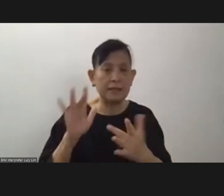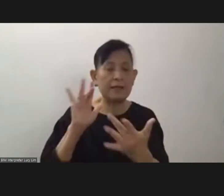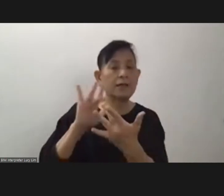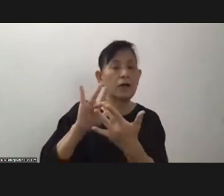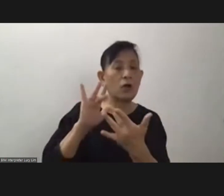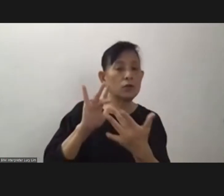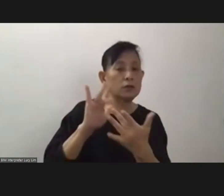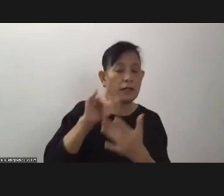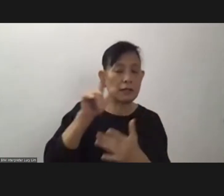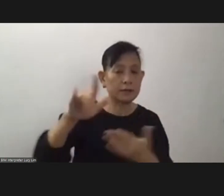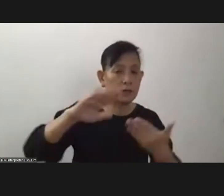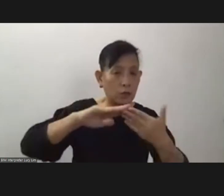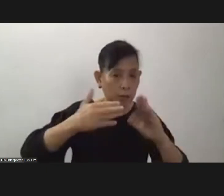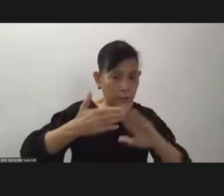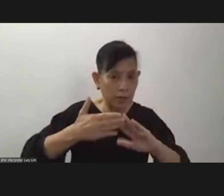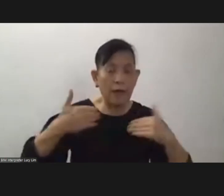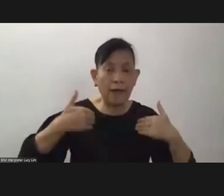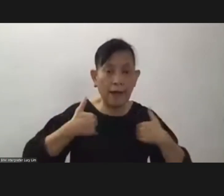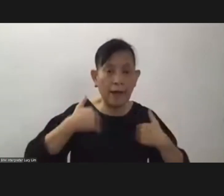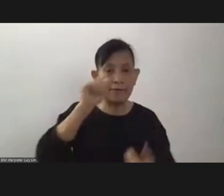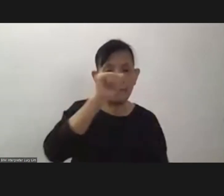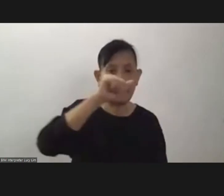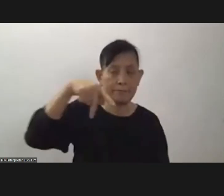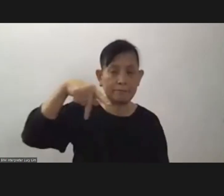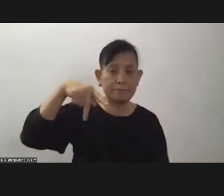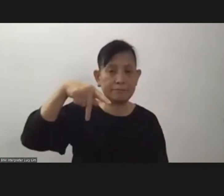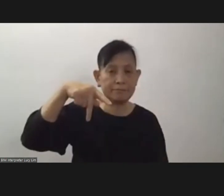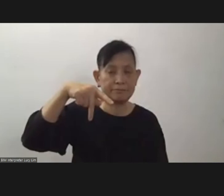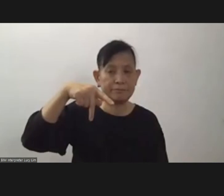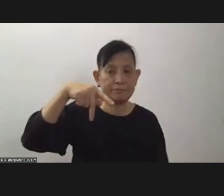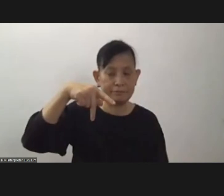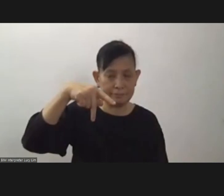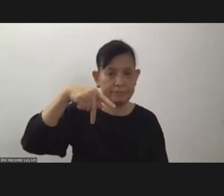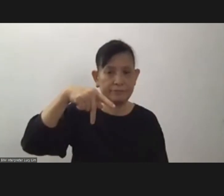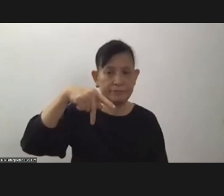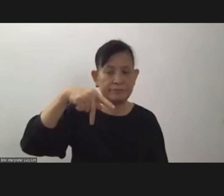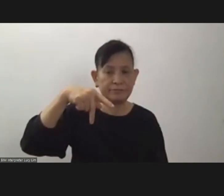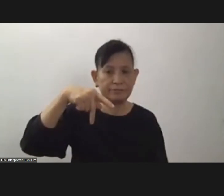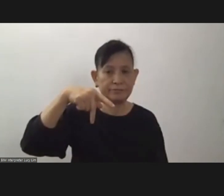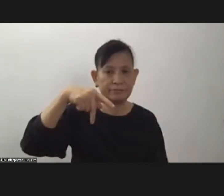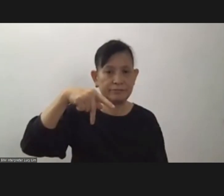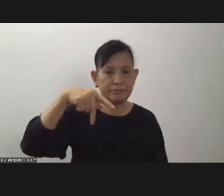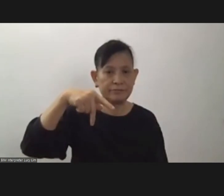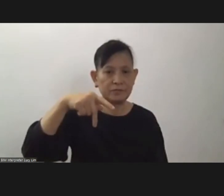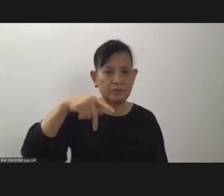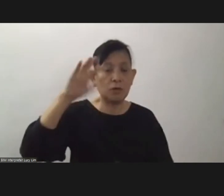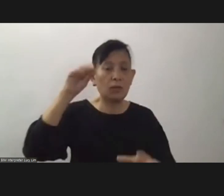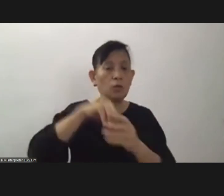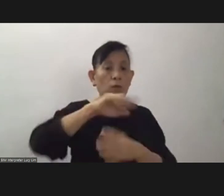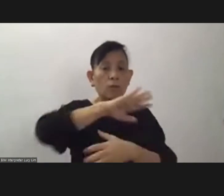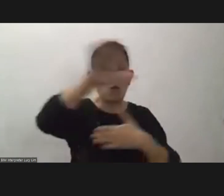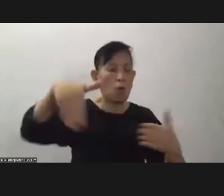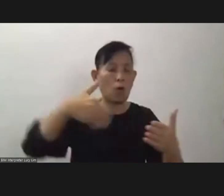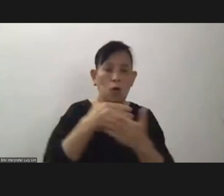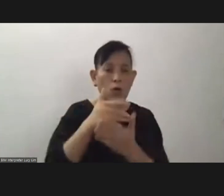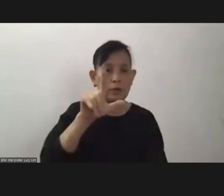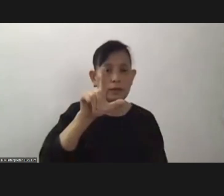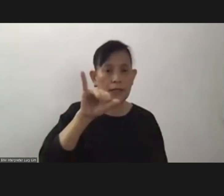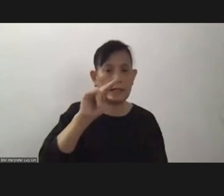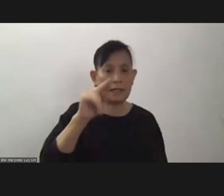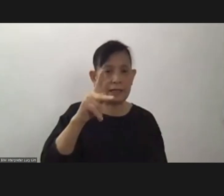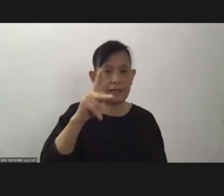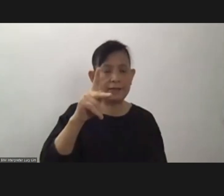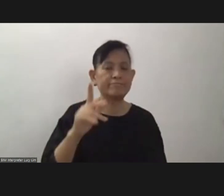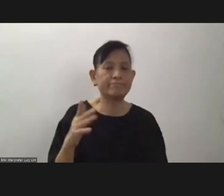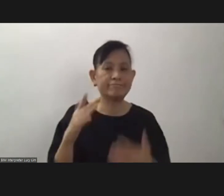community. There's an app that you can download as well. It's called the Rises app. We will put everything in a link later on. So thank you so